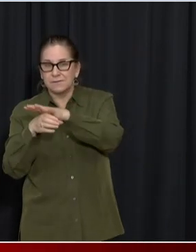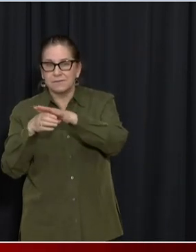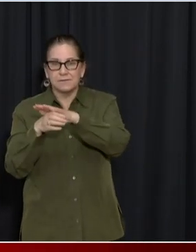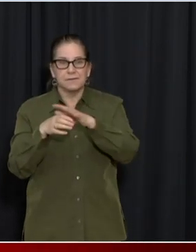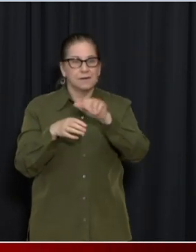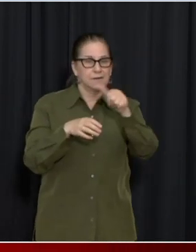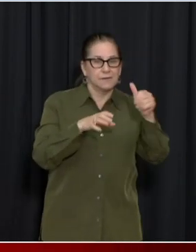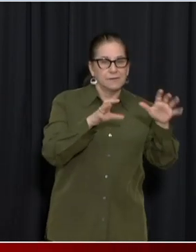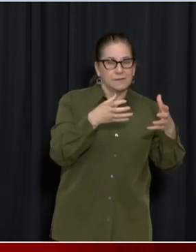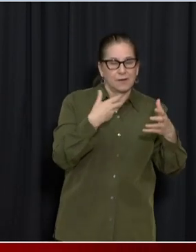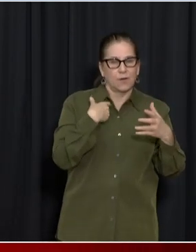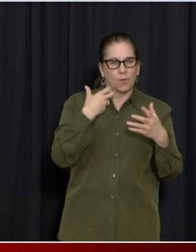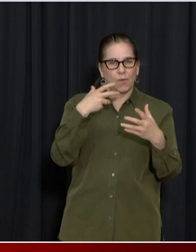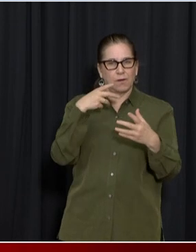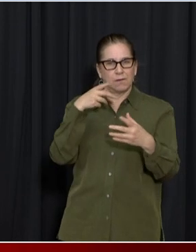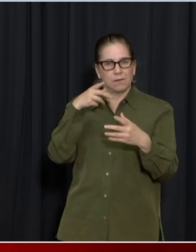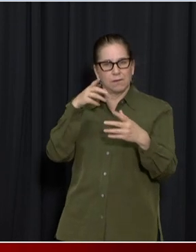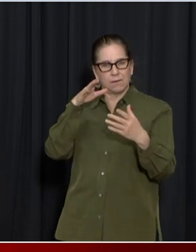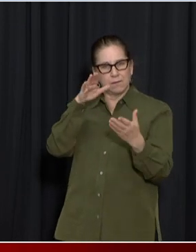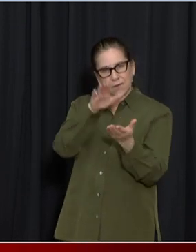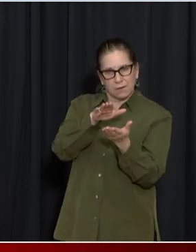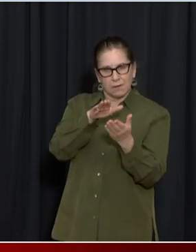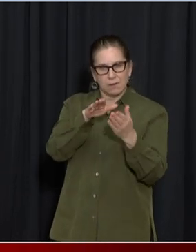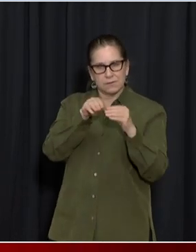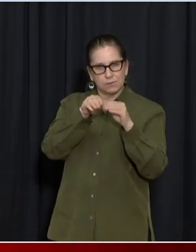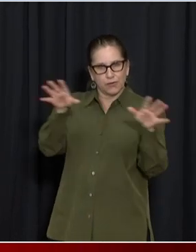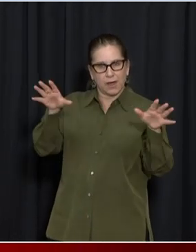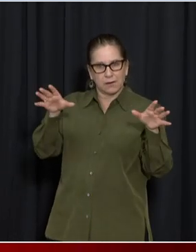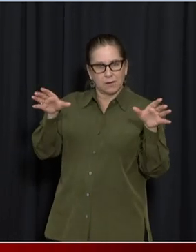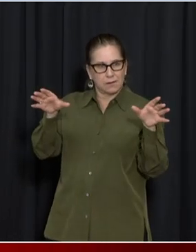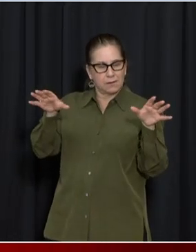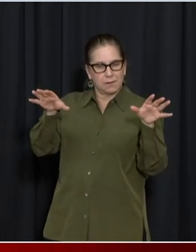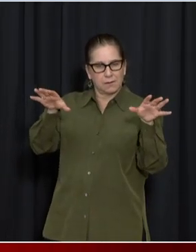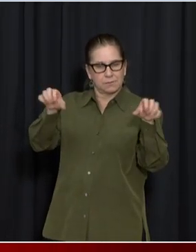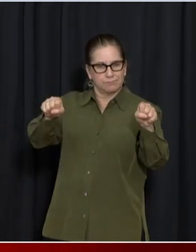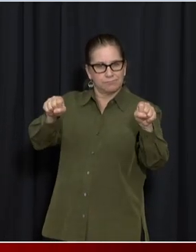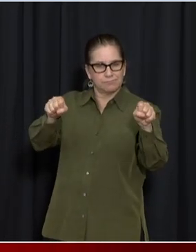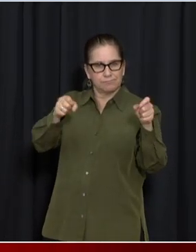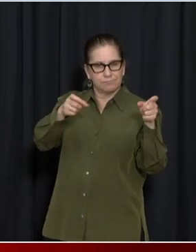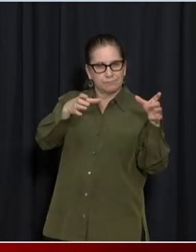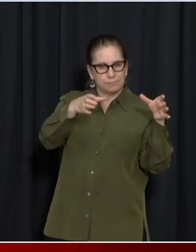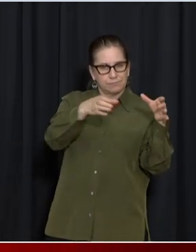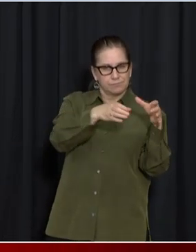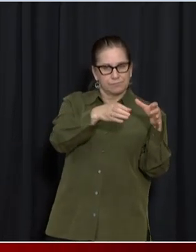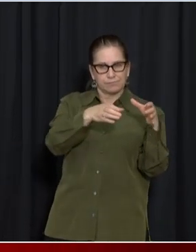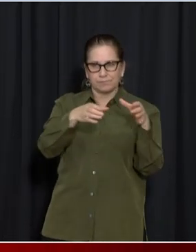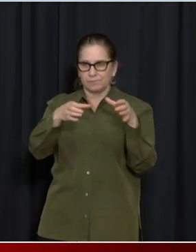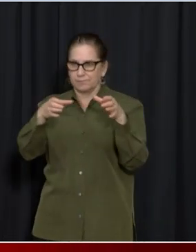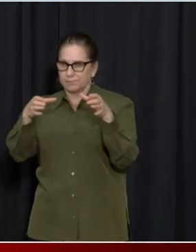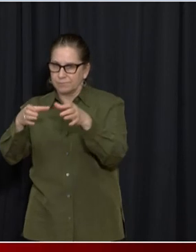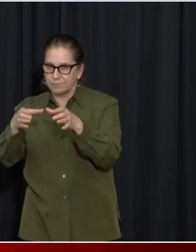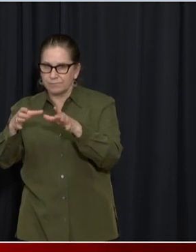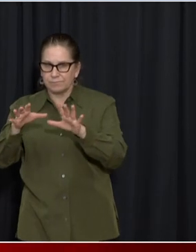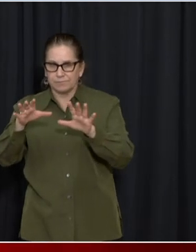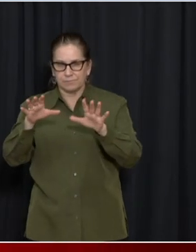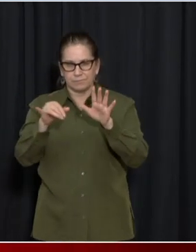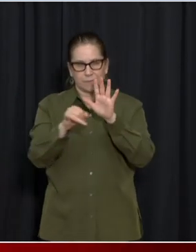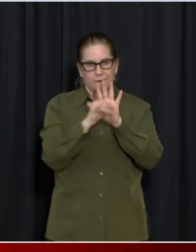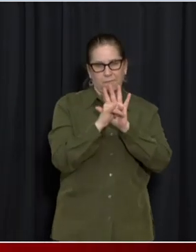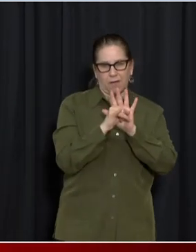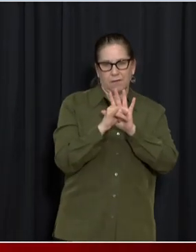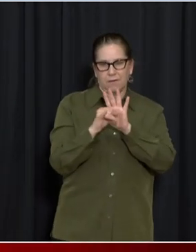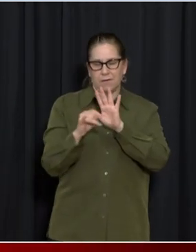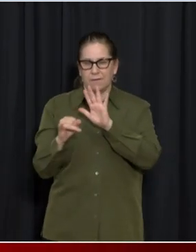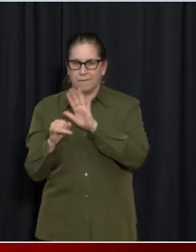different. Now, you can see that we have started to track the decrease or the decline